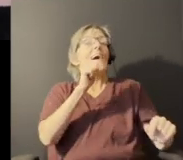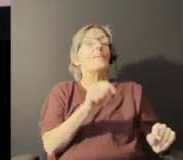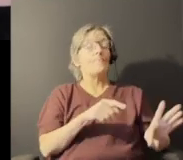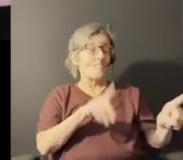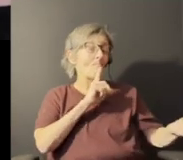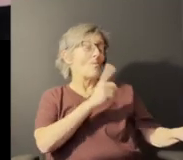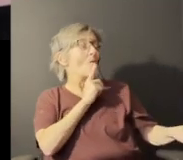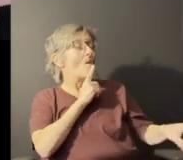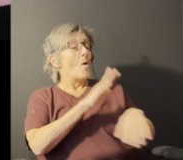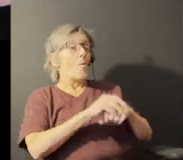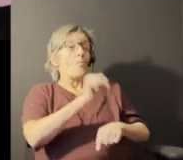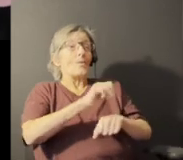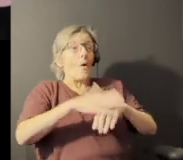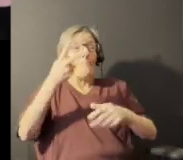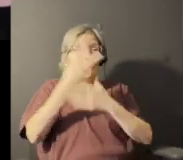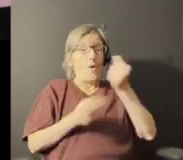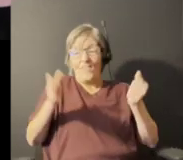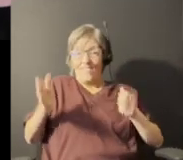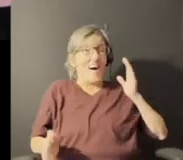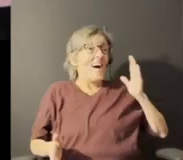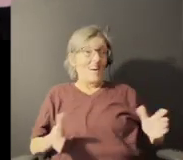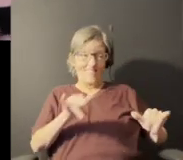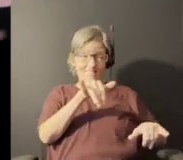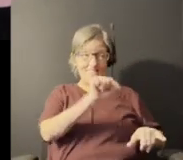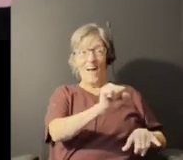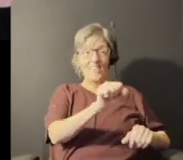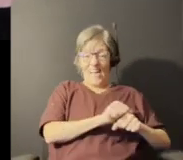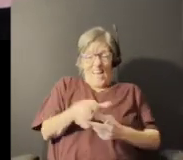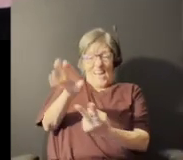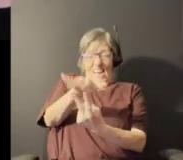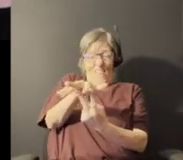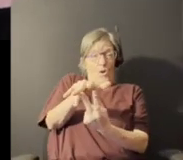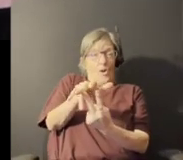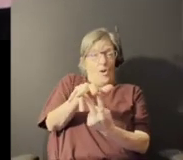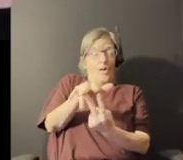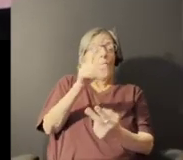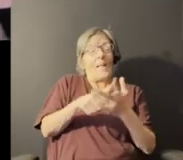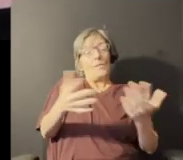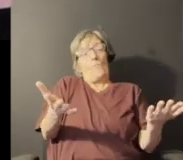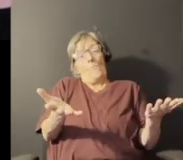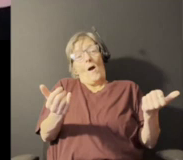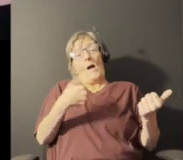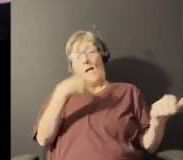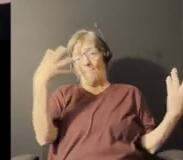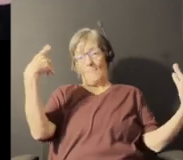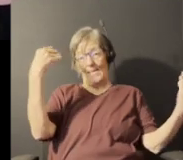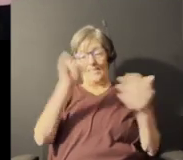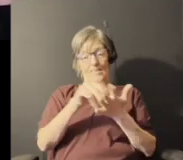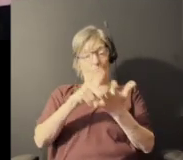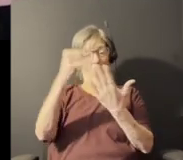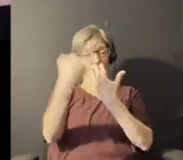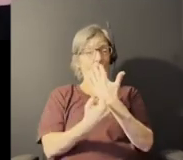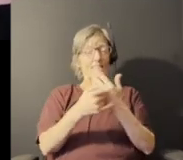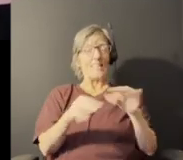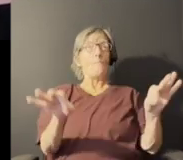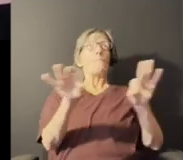say, which actually works on both sides. There's potential on either side. And that's part of why I think this